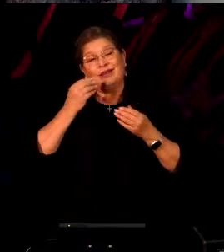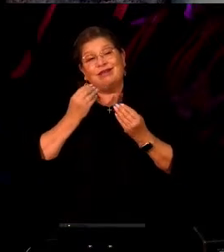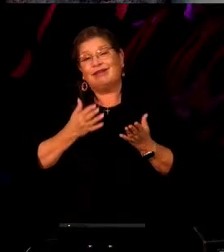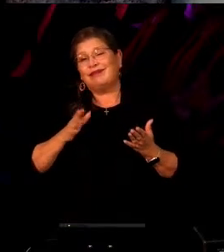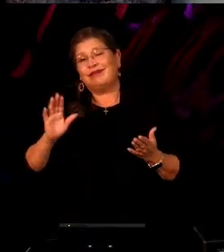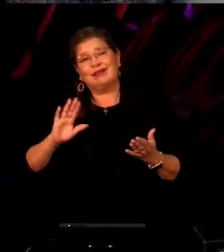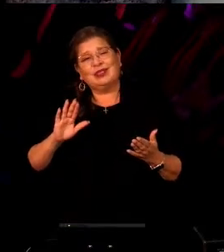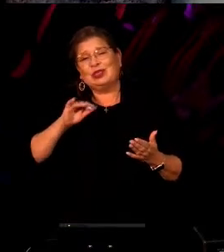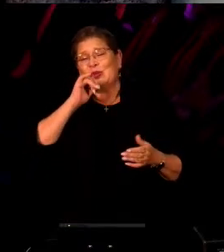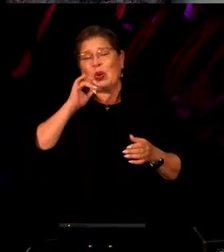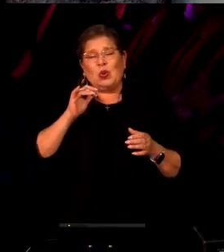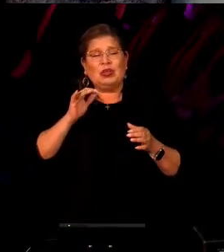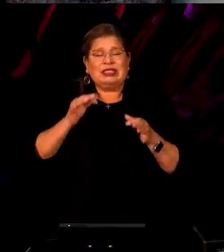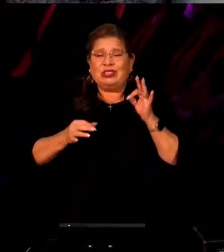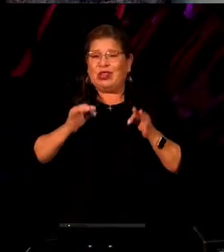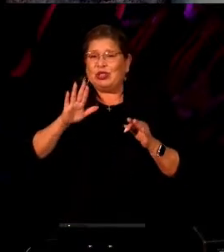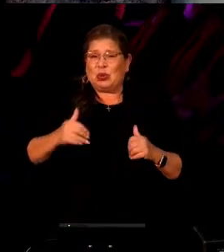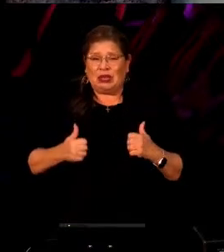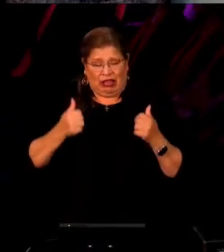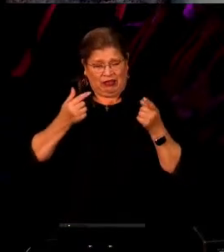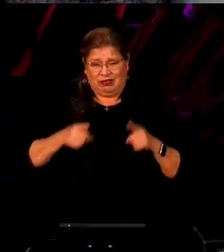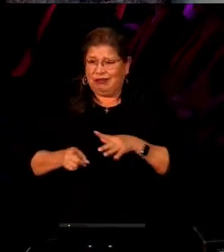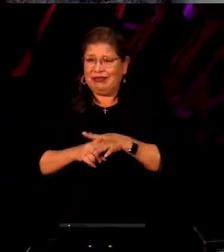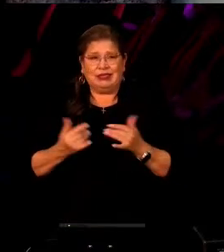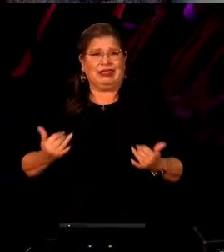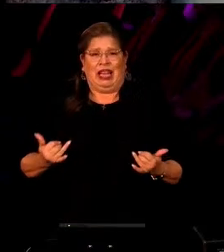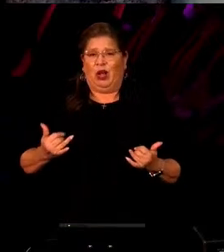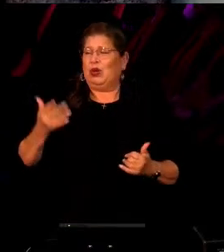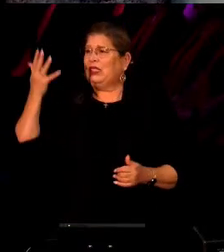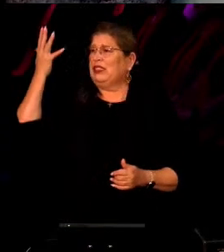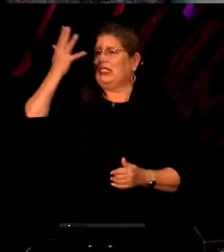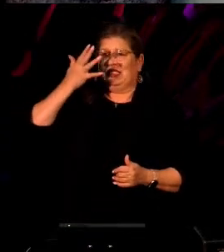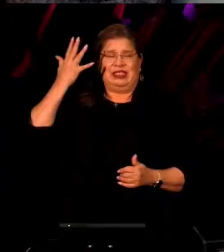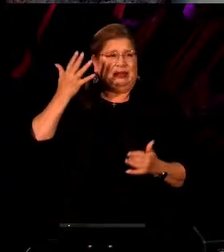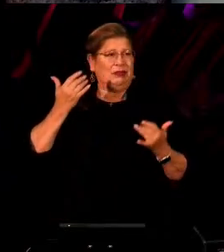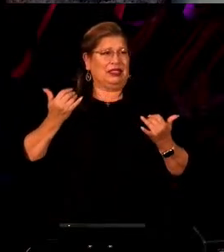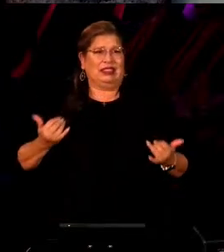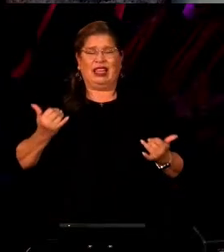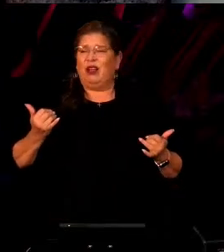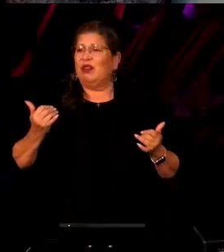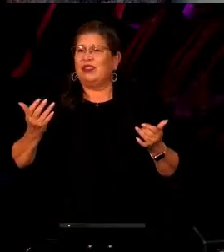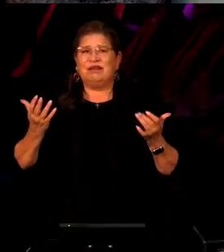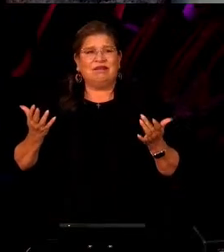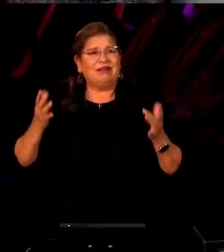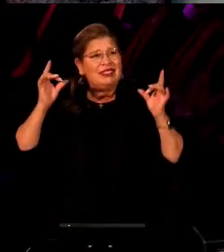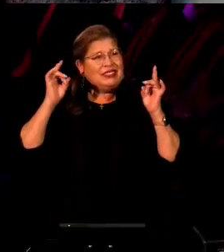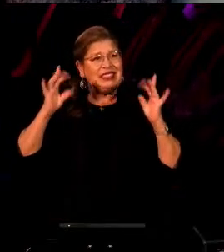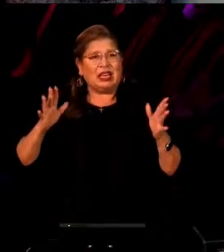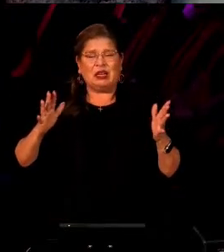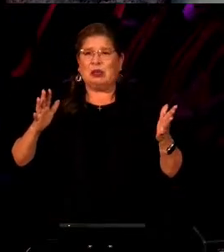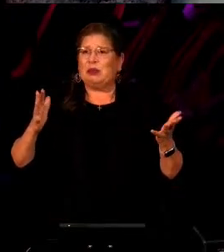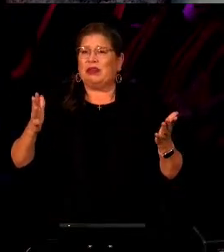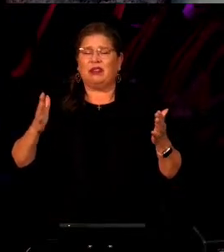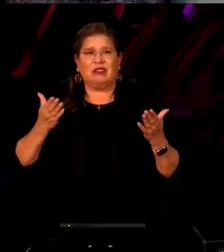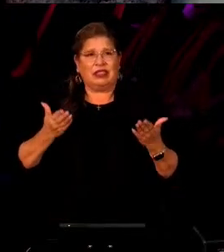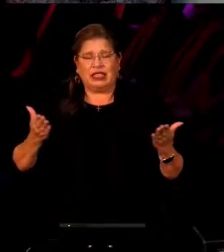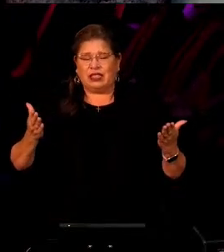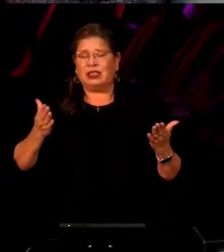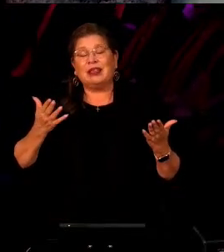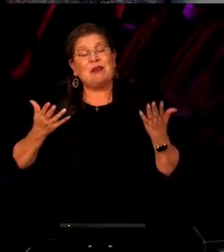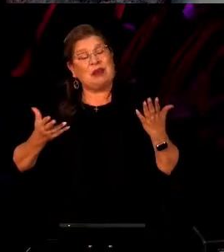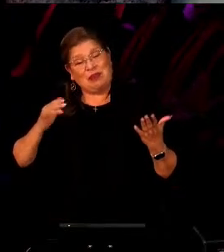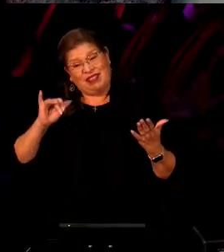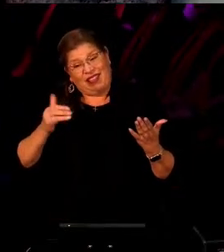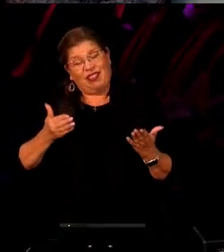not judge your moments too soon. What looks to you like right now is a disaster, may